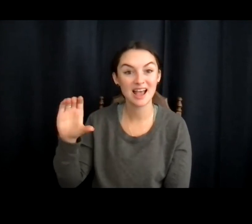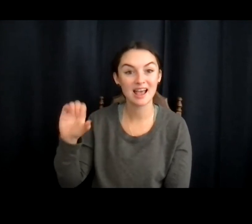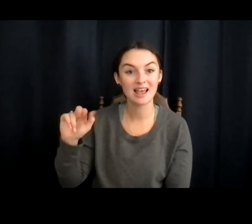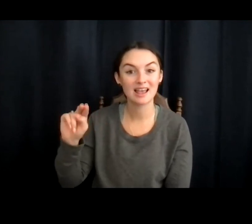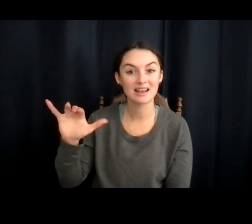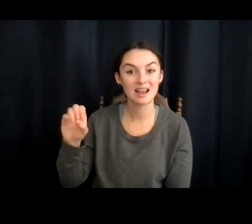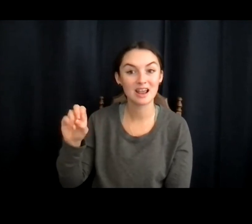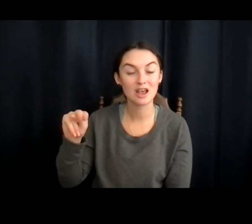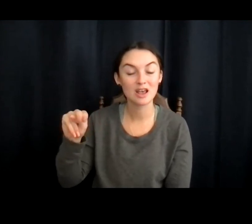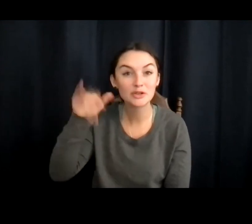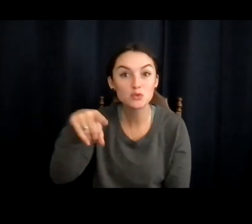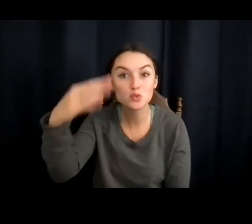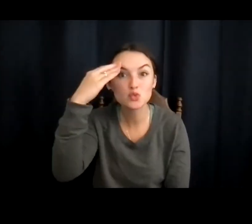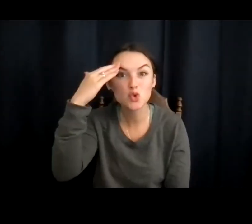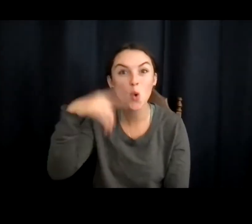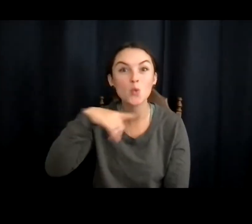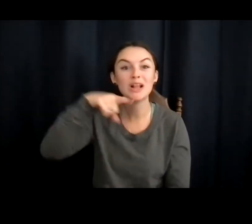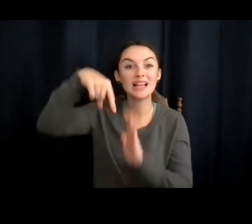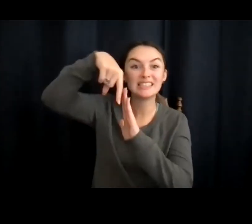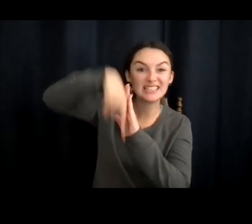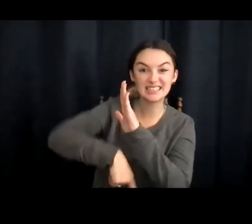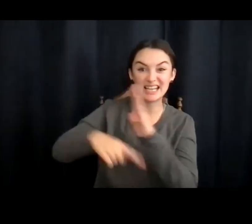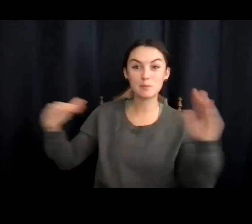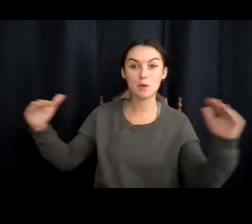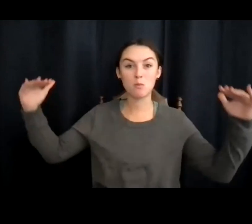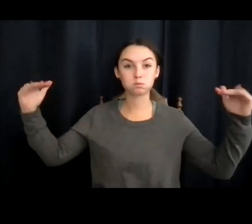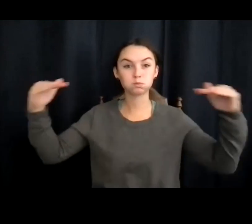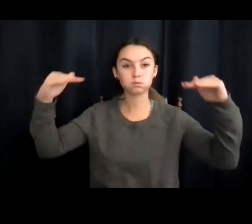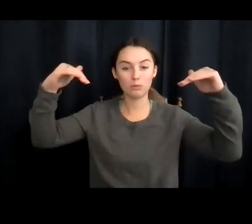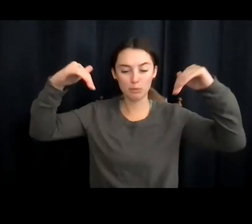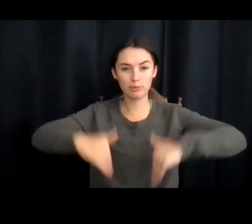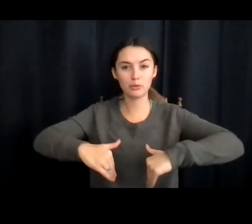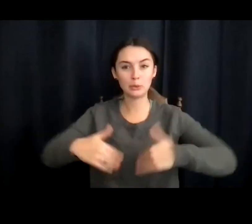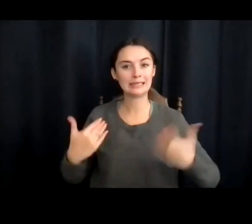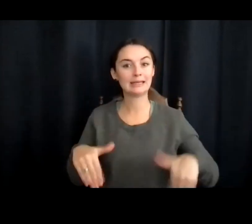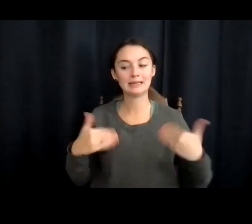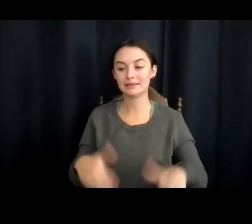the deepest in the world. Watch out below.